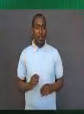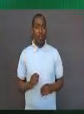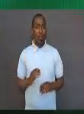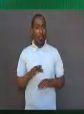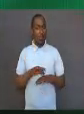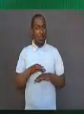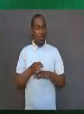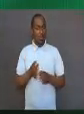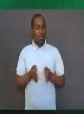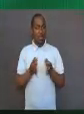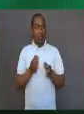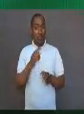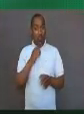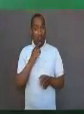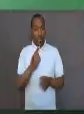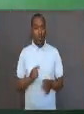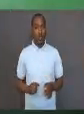contagious infections.